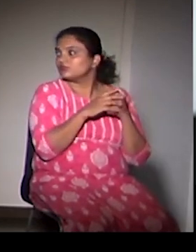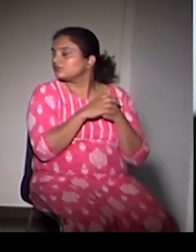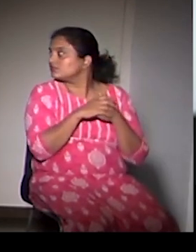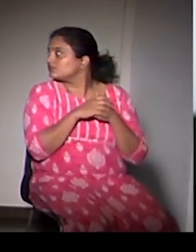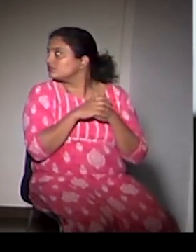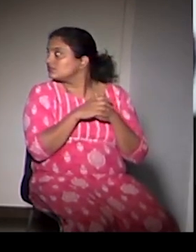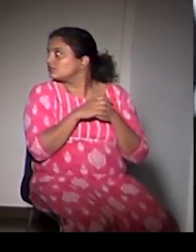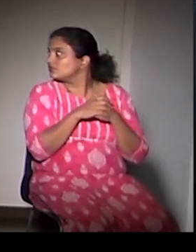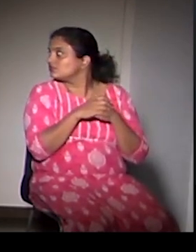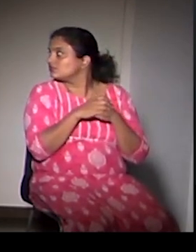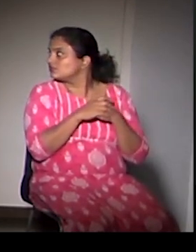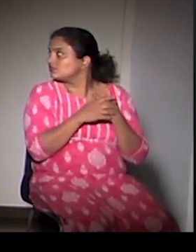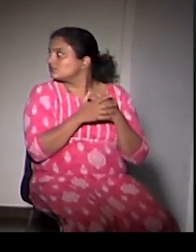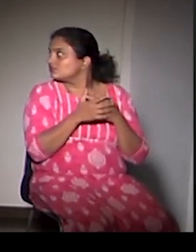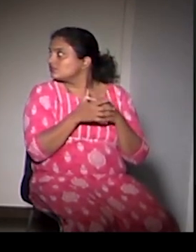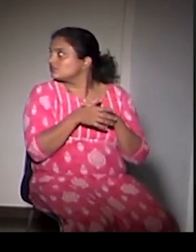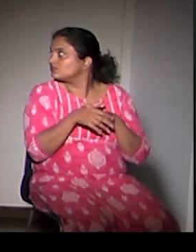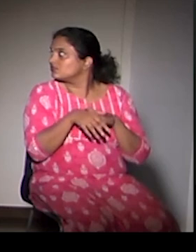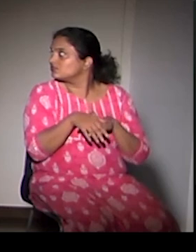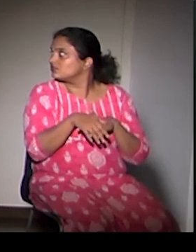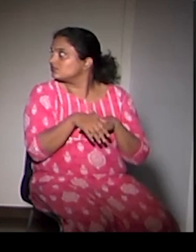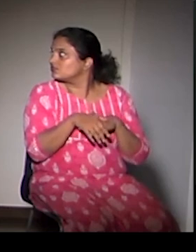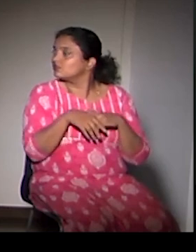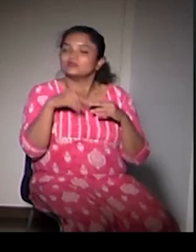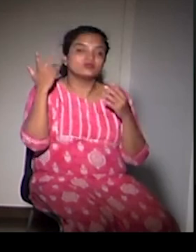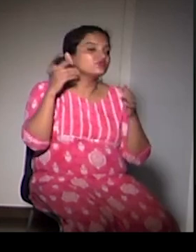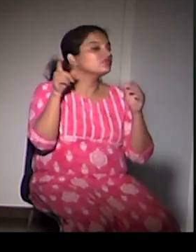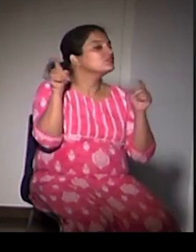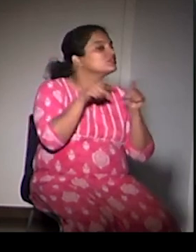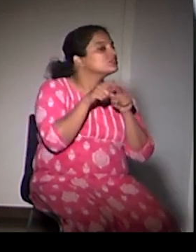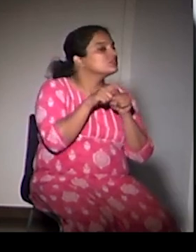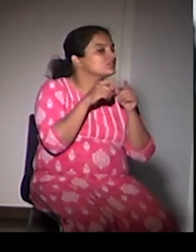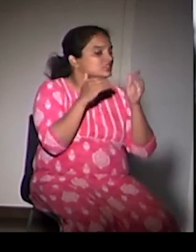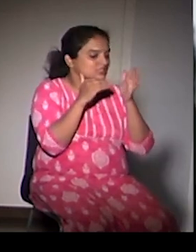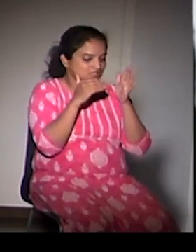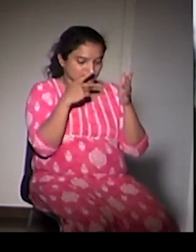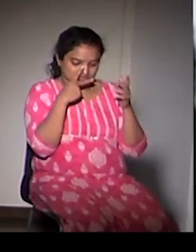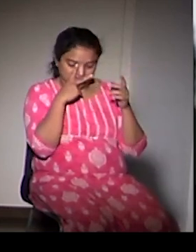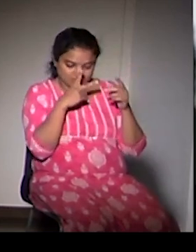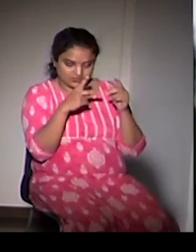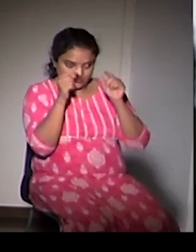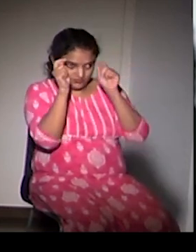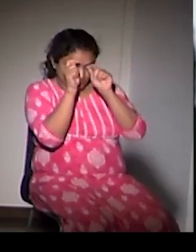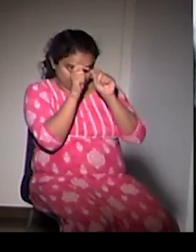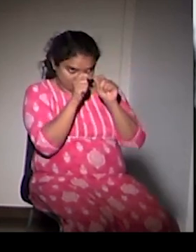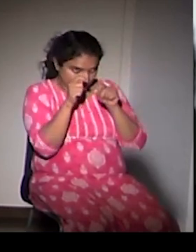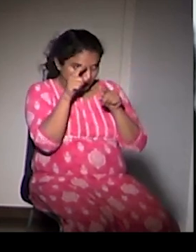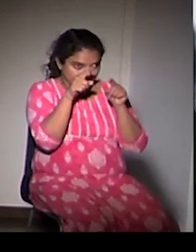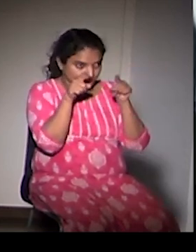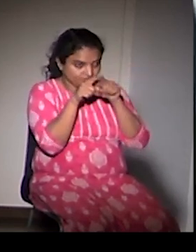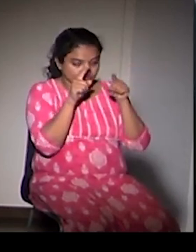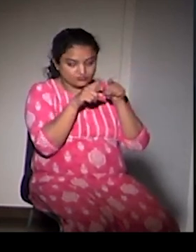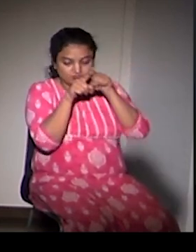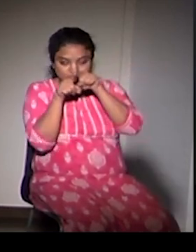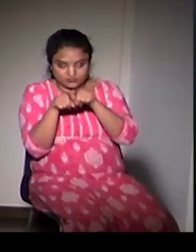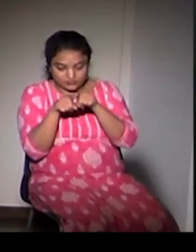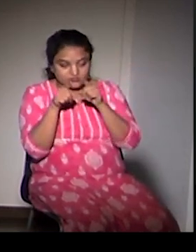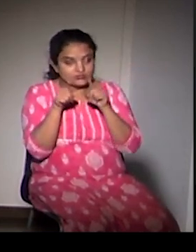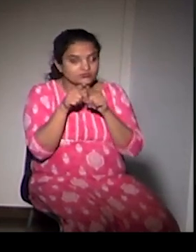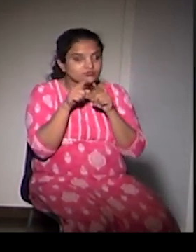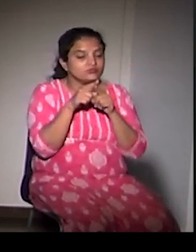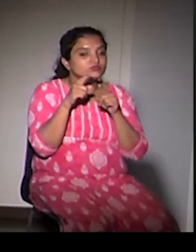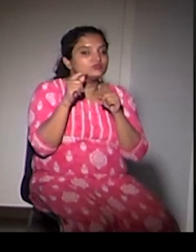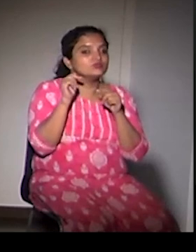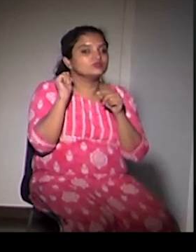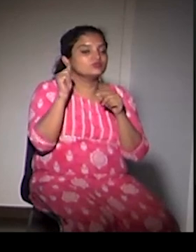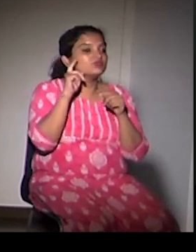But the real zenith of craftsmanship in terms of cut tile mosaic is during the reign